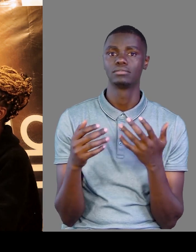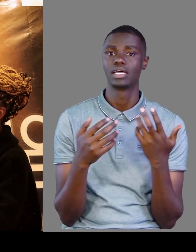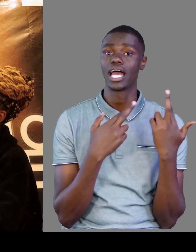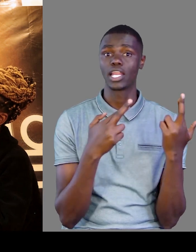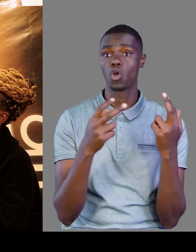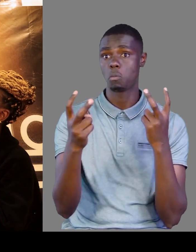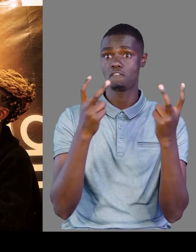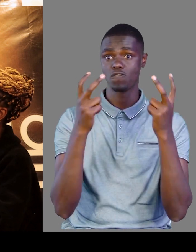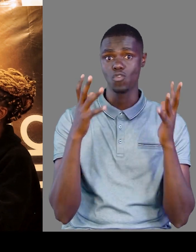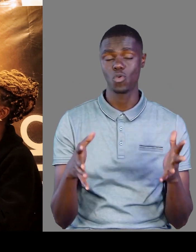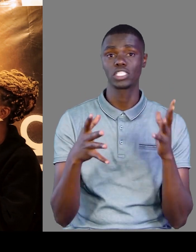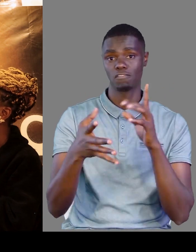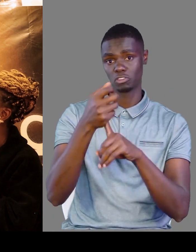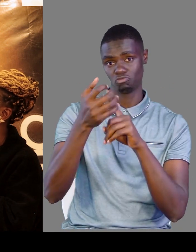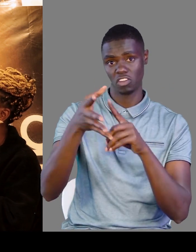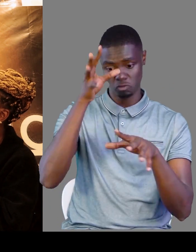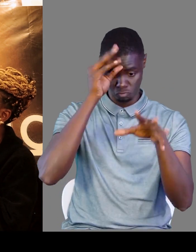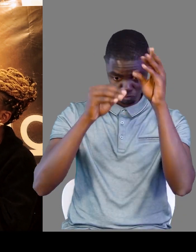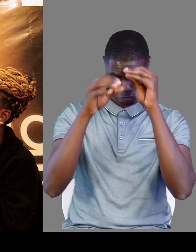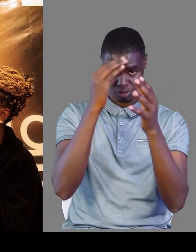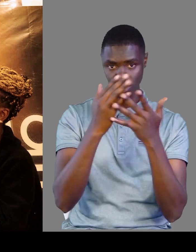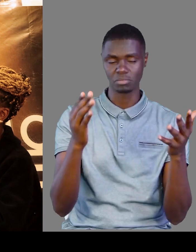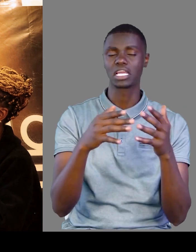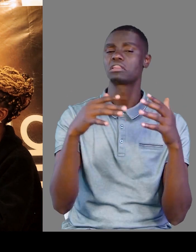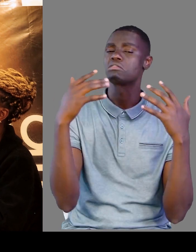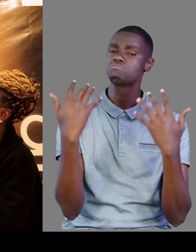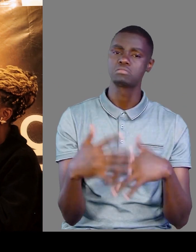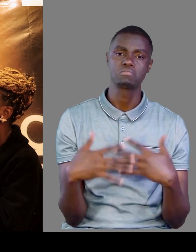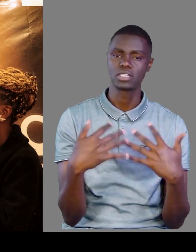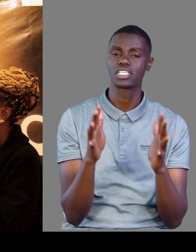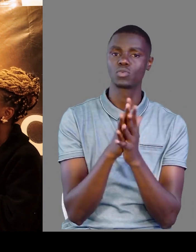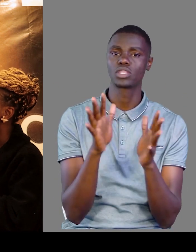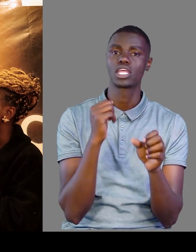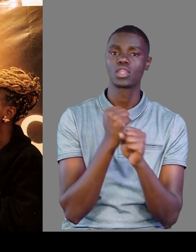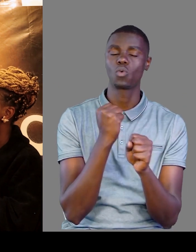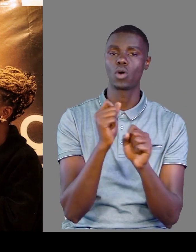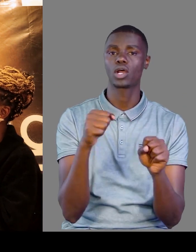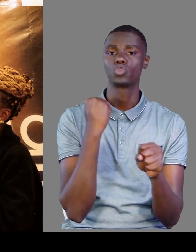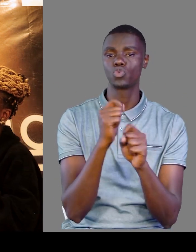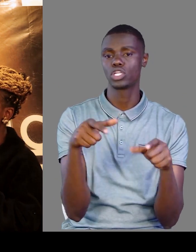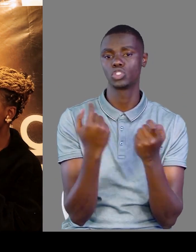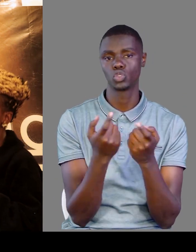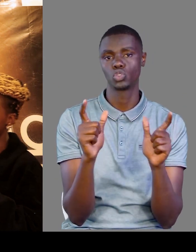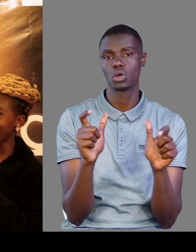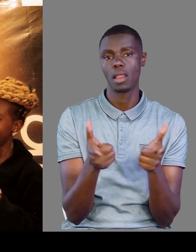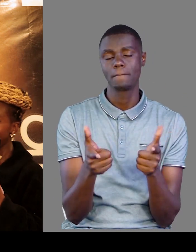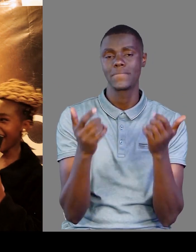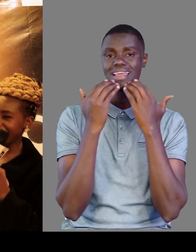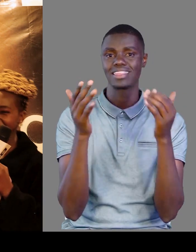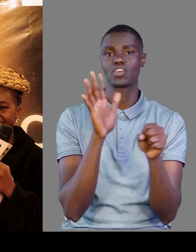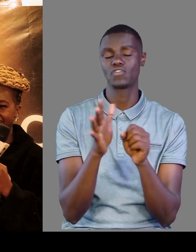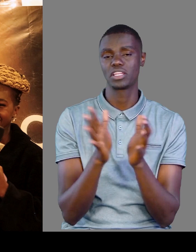viewers have done the same. And I'm really amazed by the work which you're doing on social media. Thank you so much.